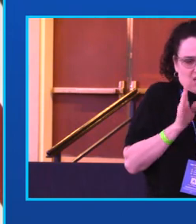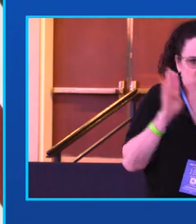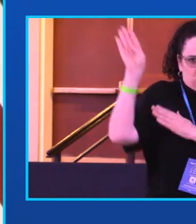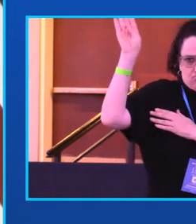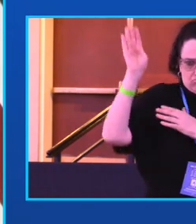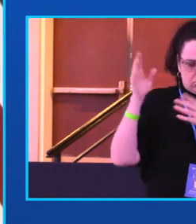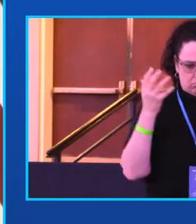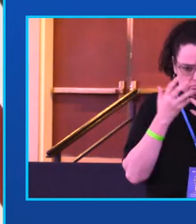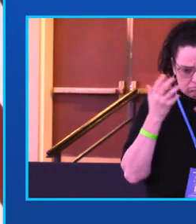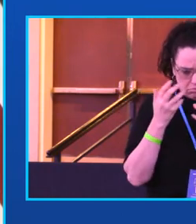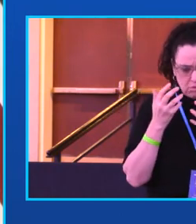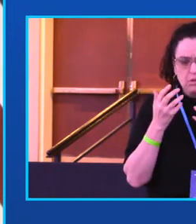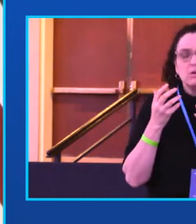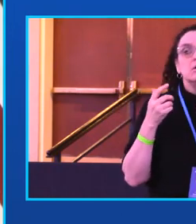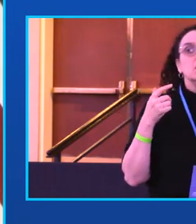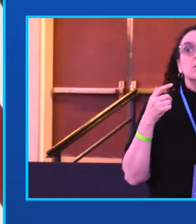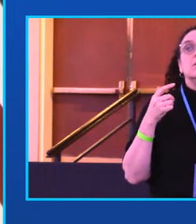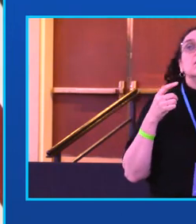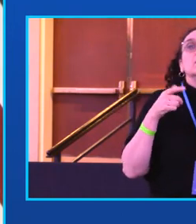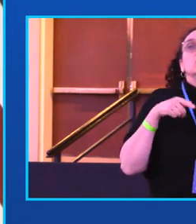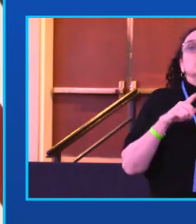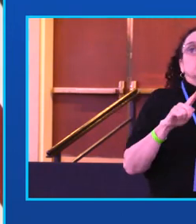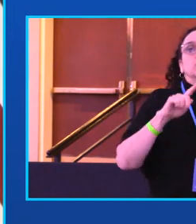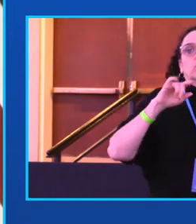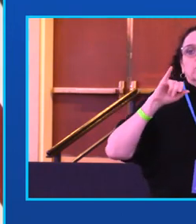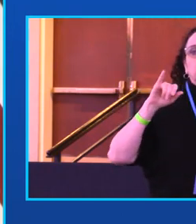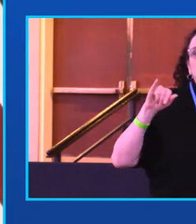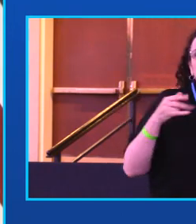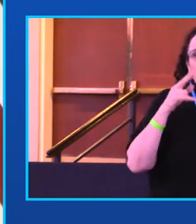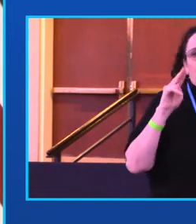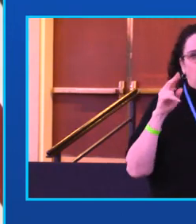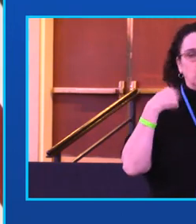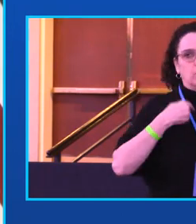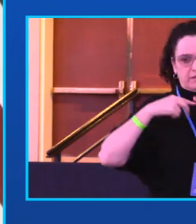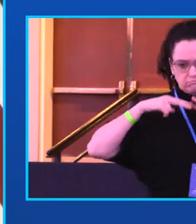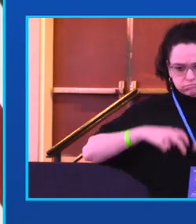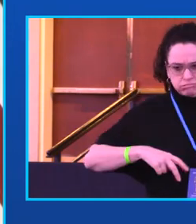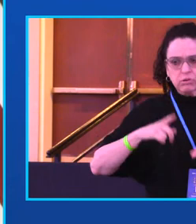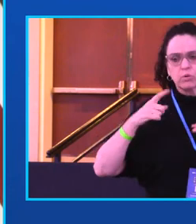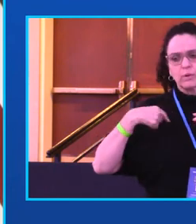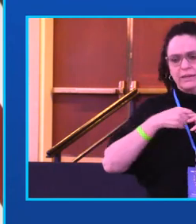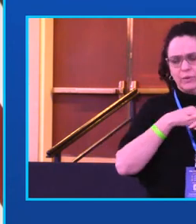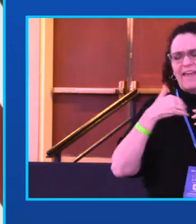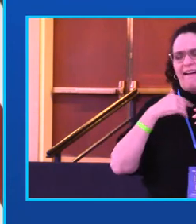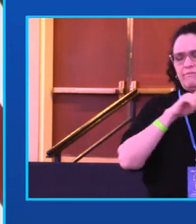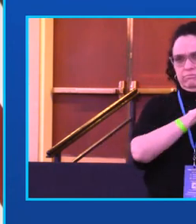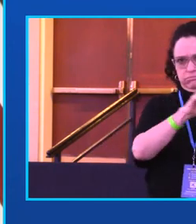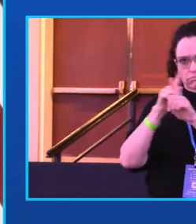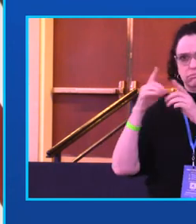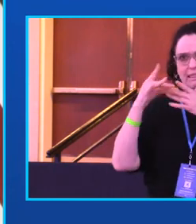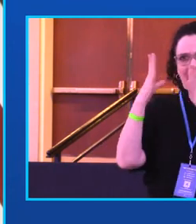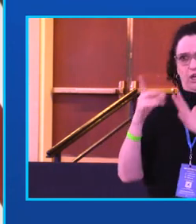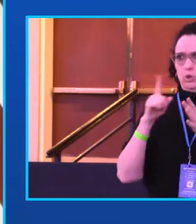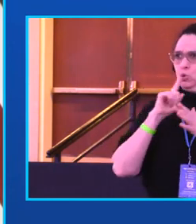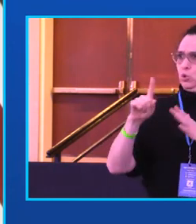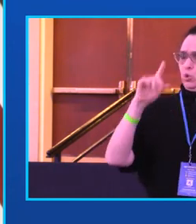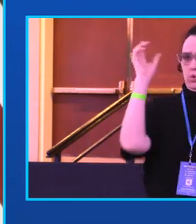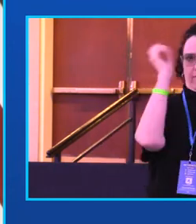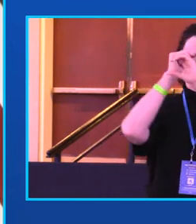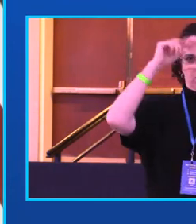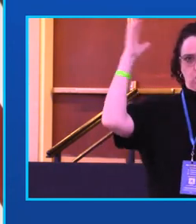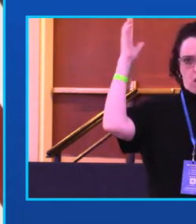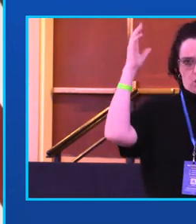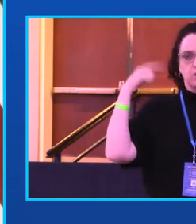Jamie and the rest of my terrific team are true visionaries. We all work together well and respect each other, and most